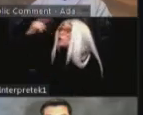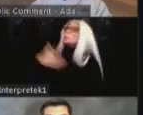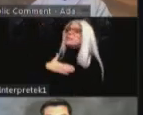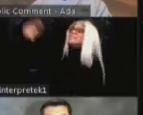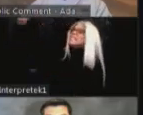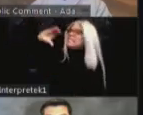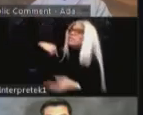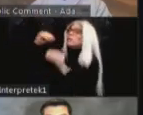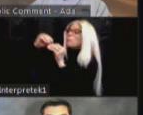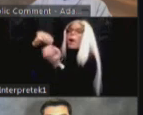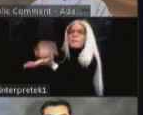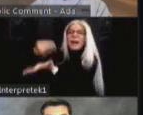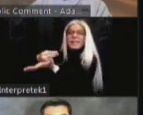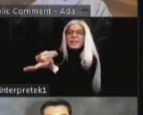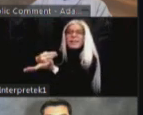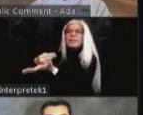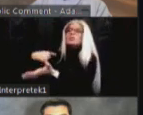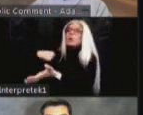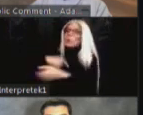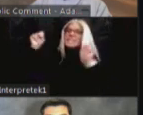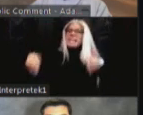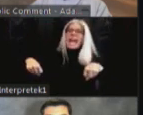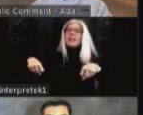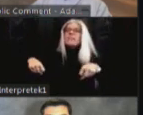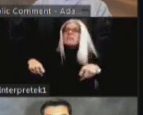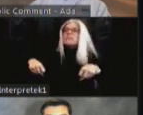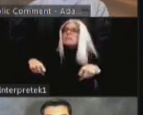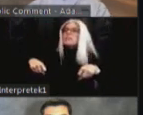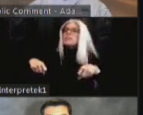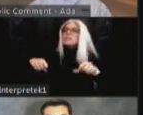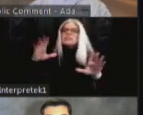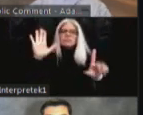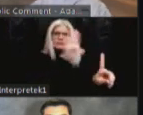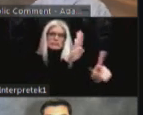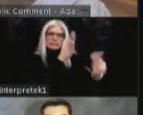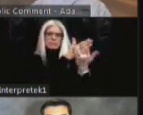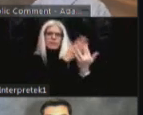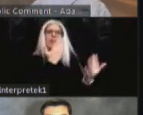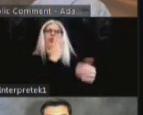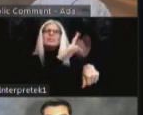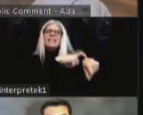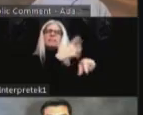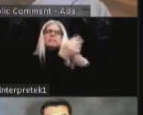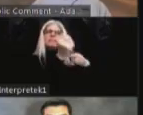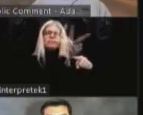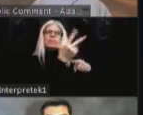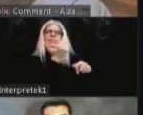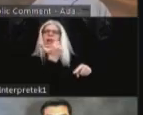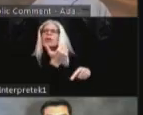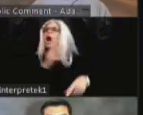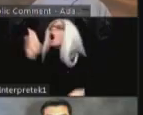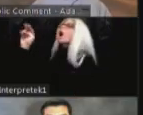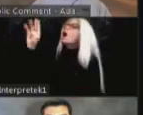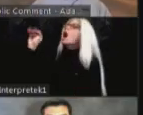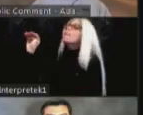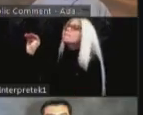hire more police officers, hire more. Thank you, Mr. Shepherd. Thank you for your comments. Security Appreciate it. police. Thank you, sir. Adam, got anybody calling